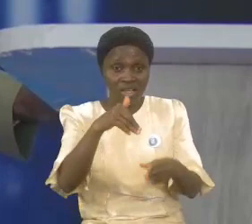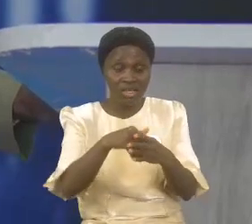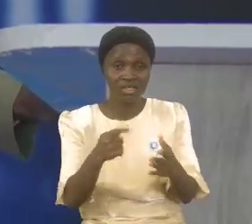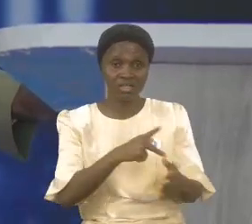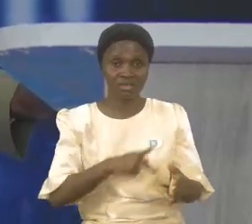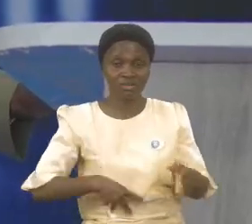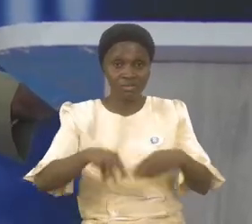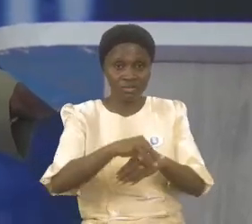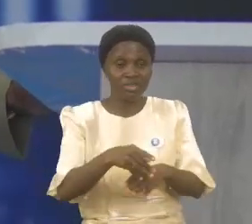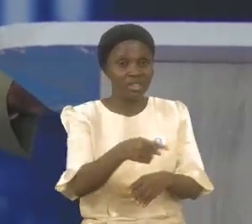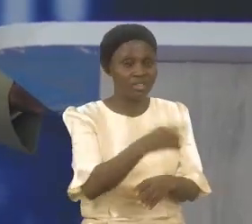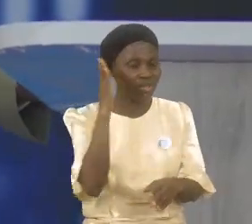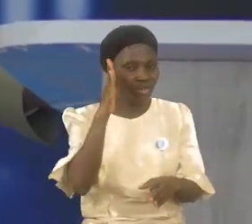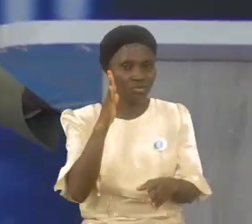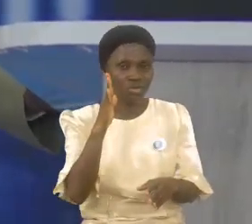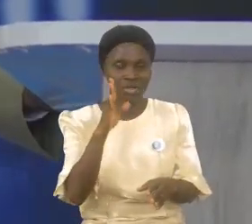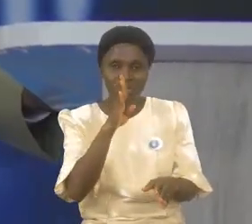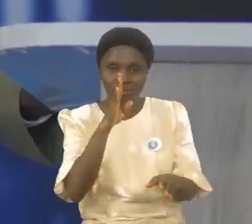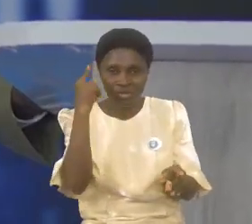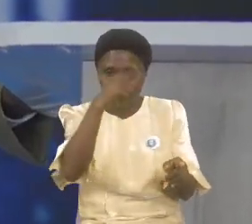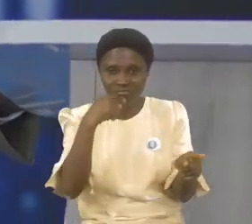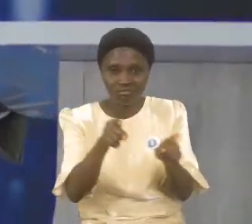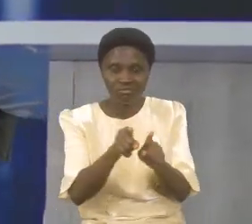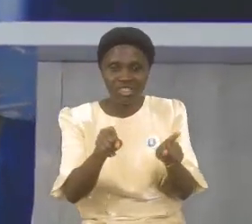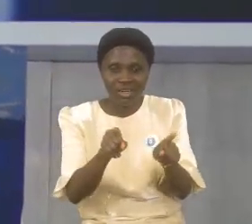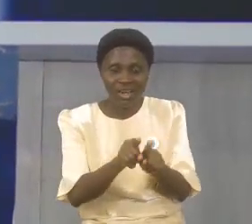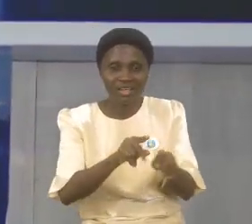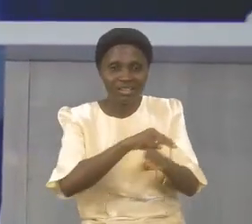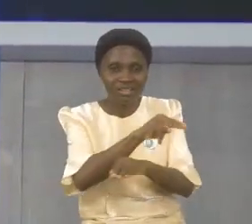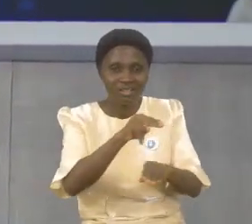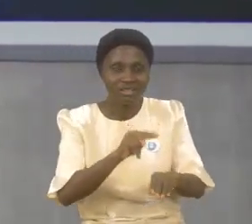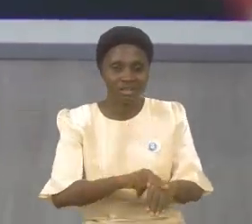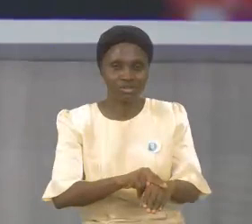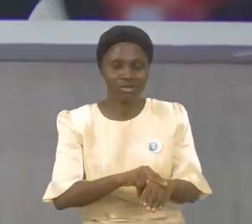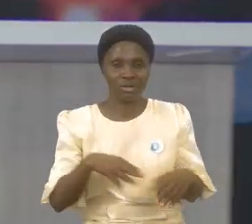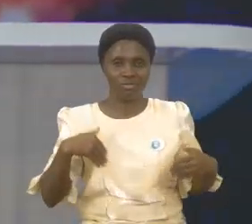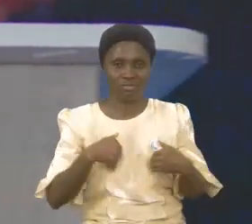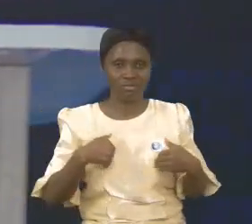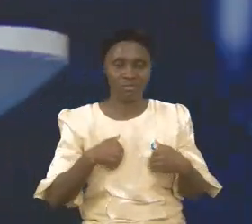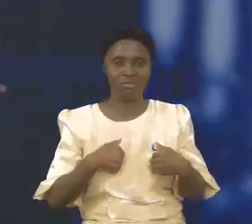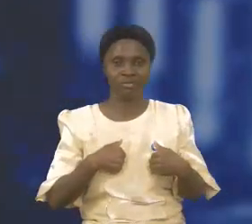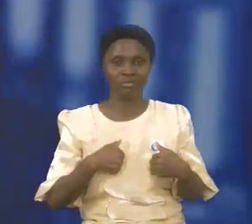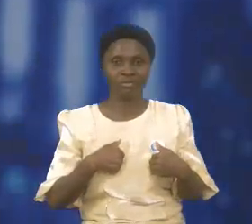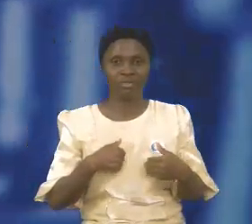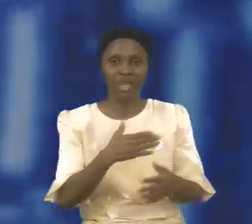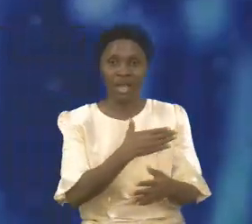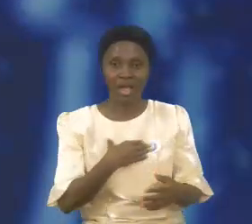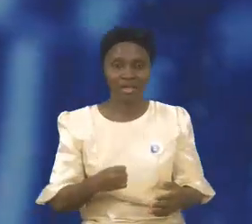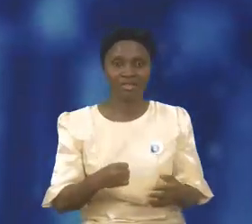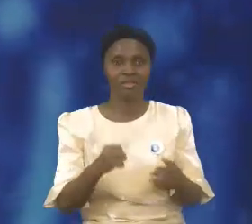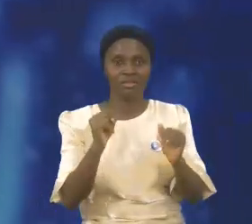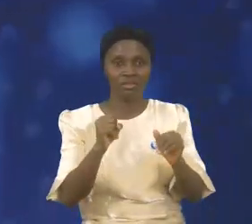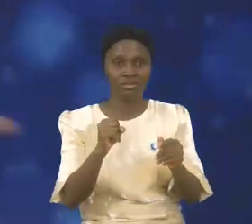as natural brute beasts made to be taken. And then it says, and to be destroyed.